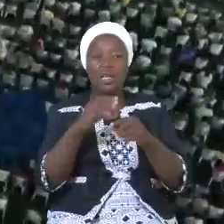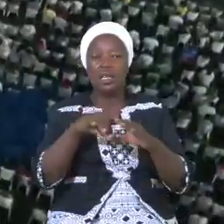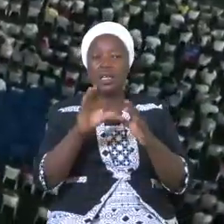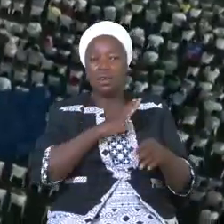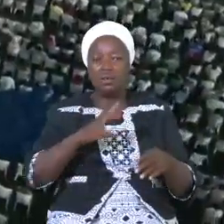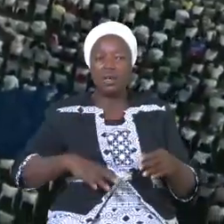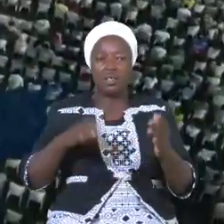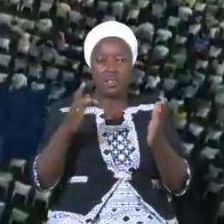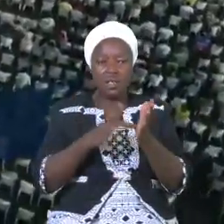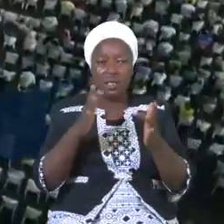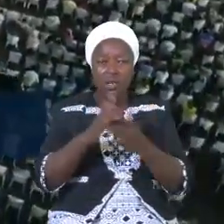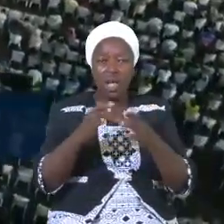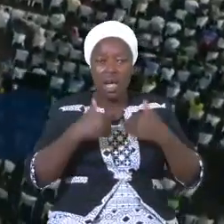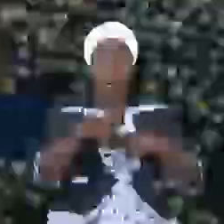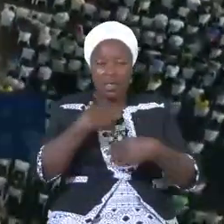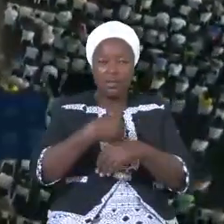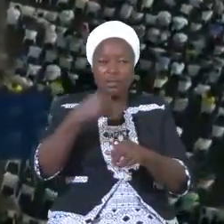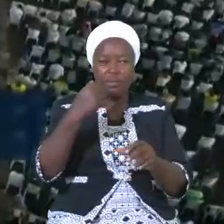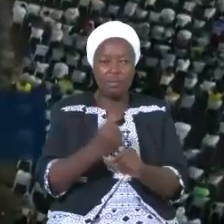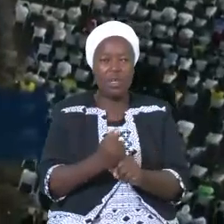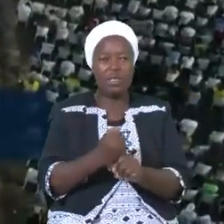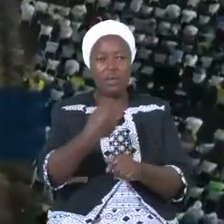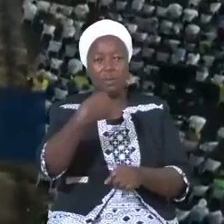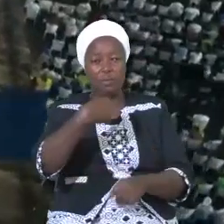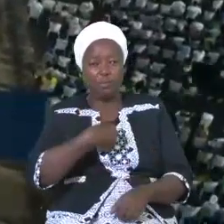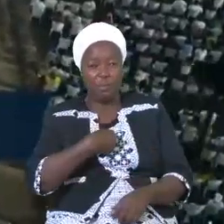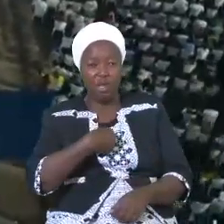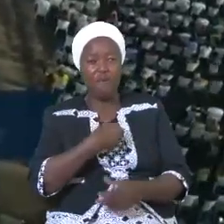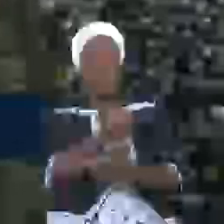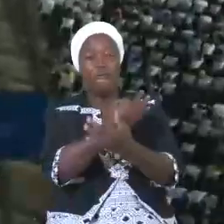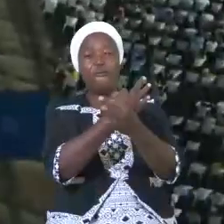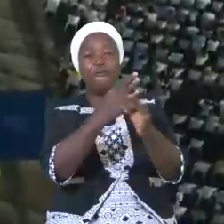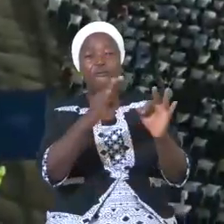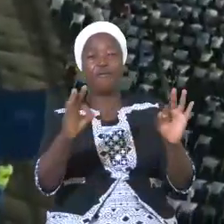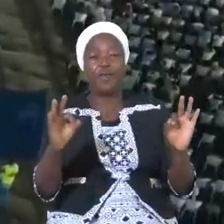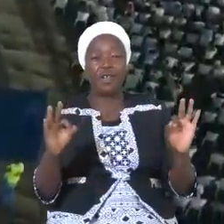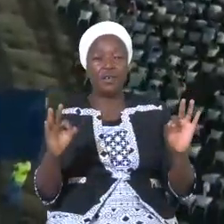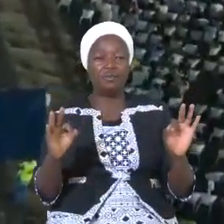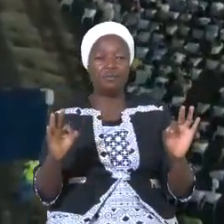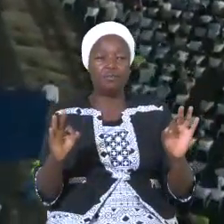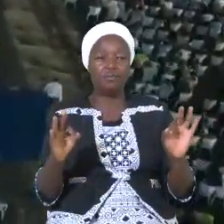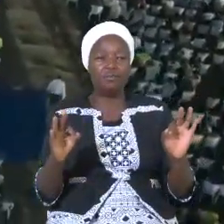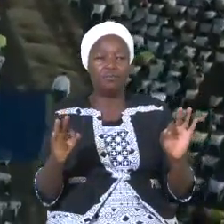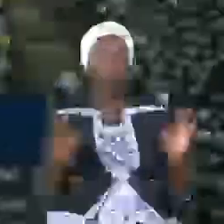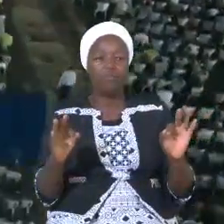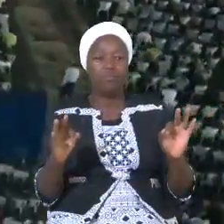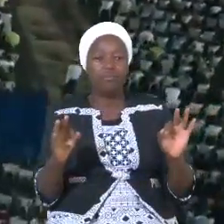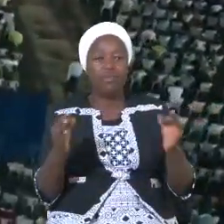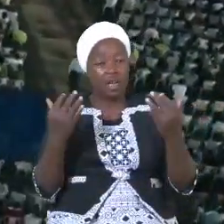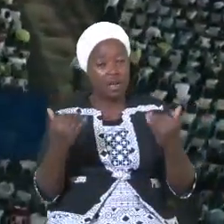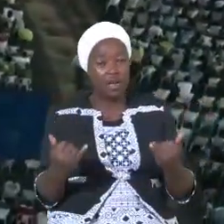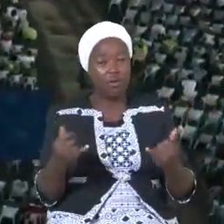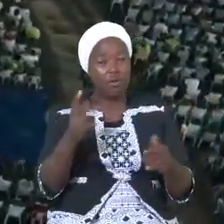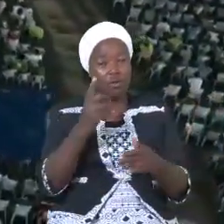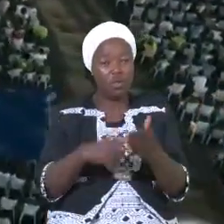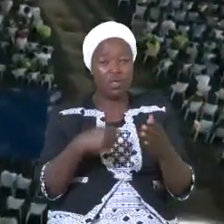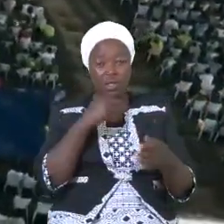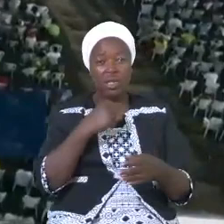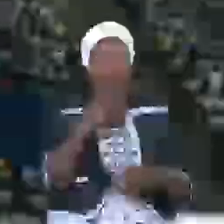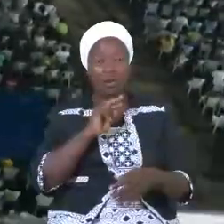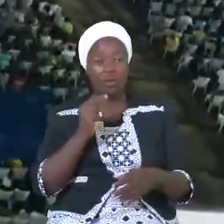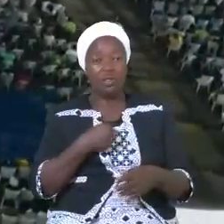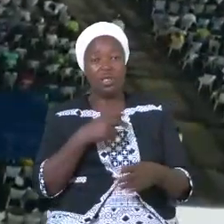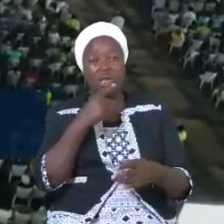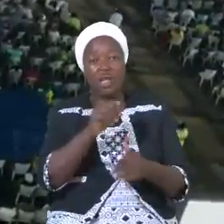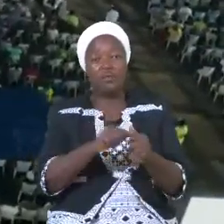has made me free now paul is was actually talking to everybody and he was